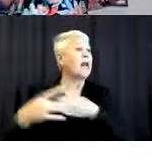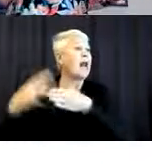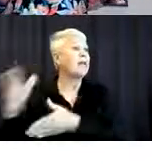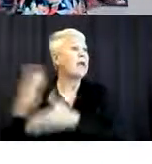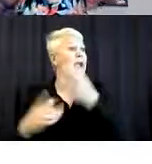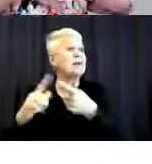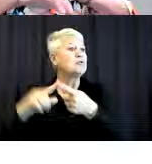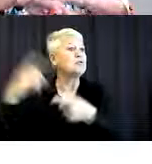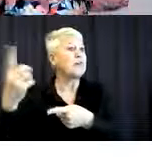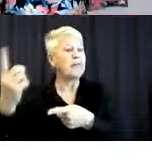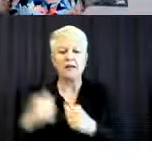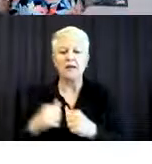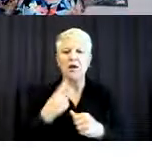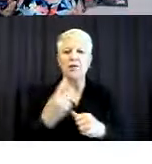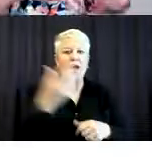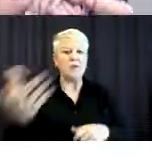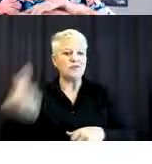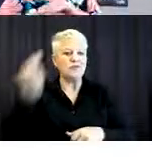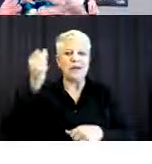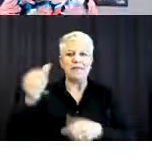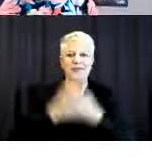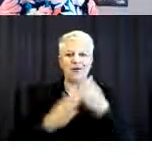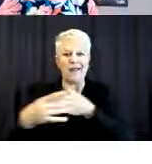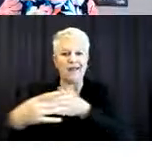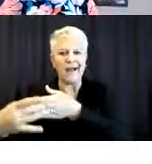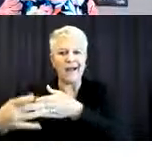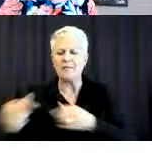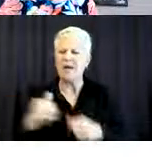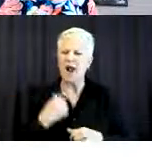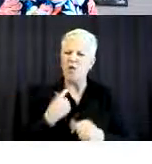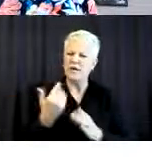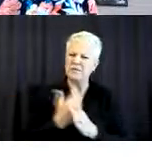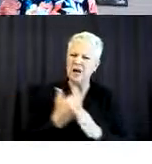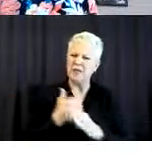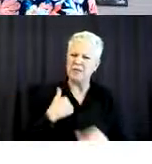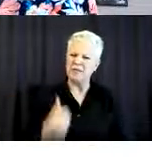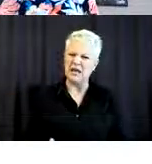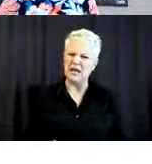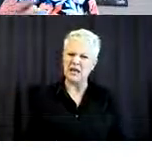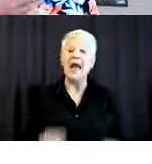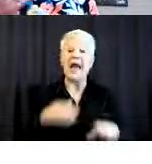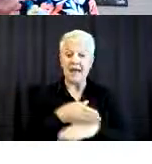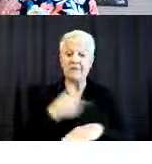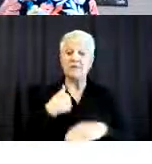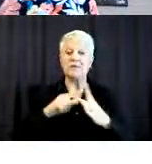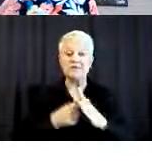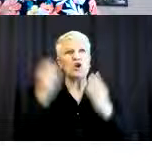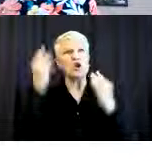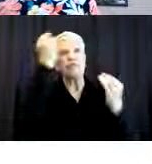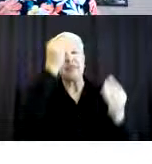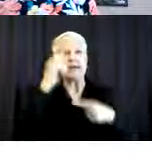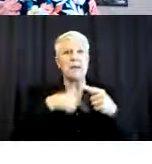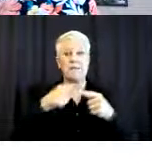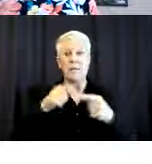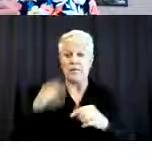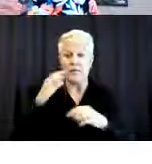to something. And we were always grabbing a hand and guiding. And it always really bothered me. Once we started thinking about what